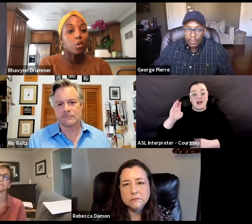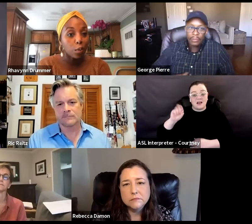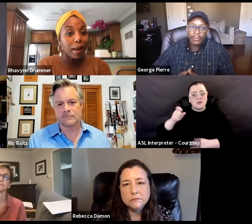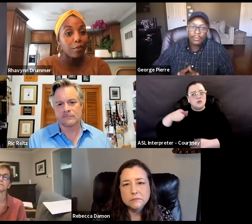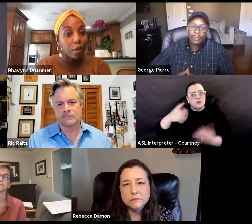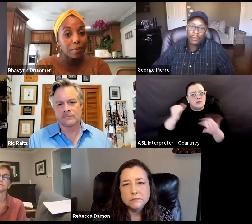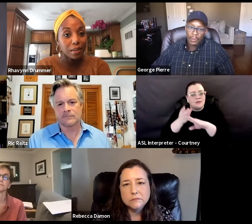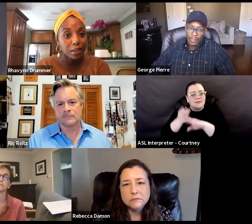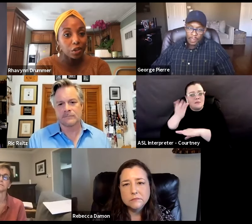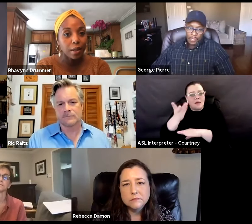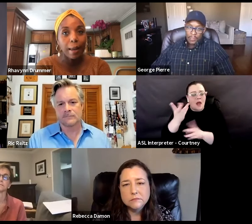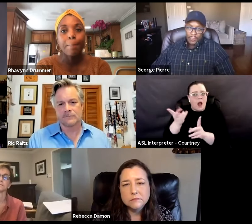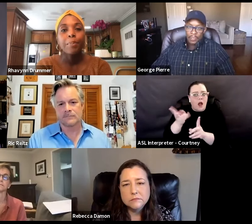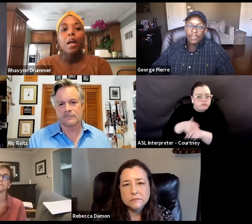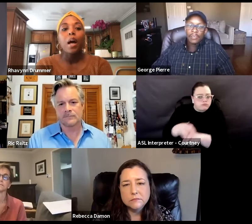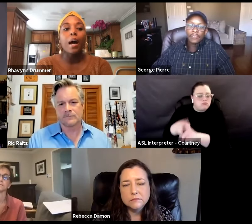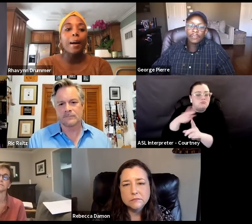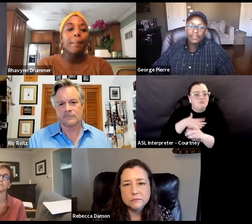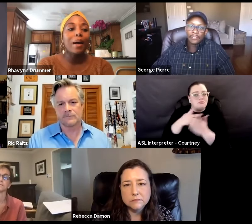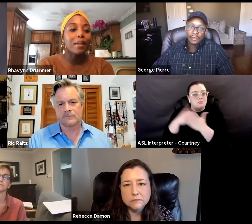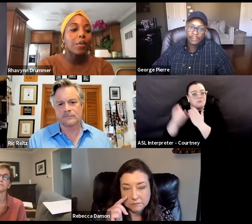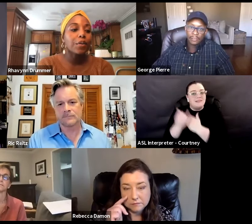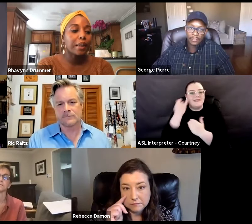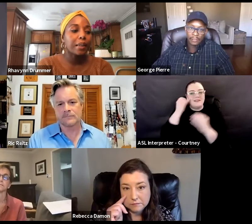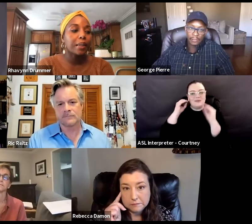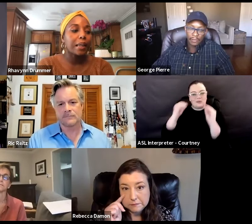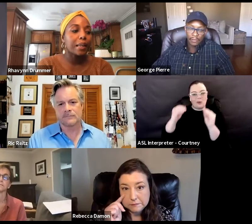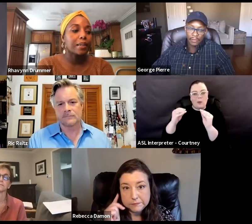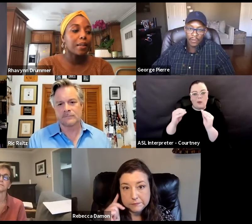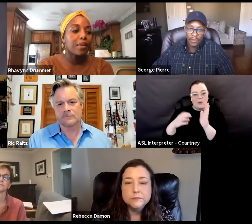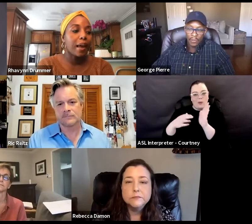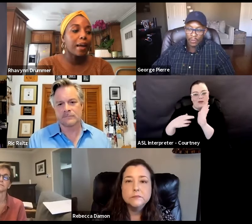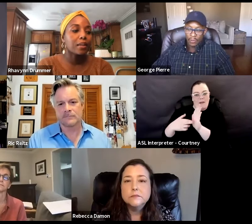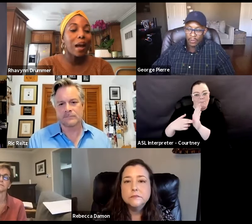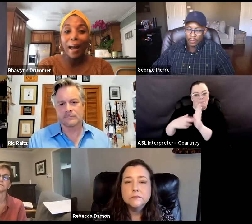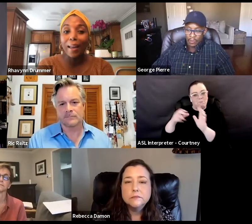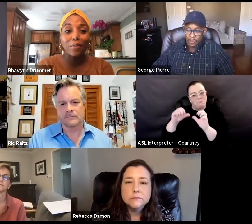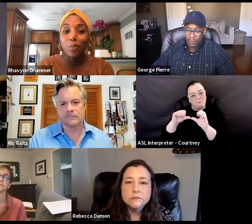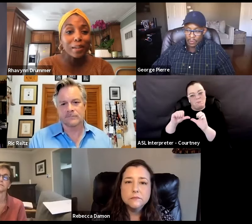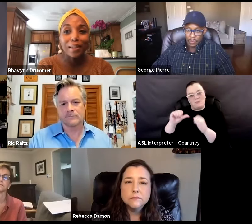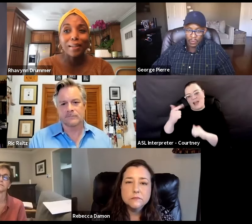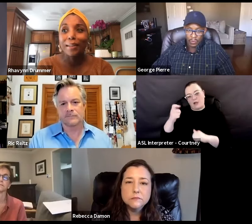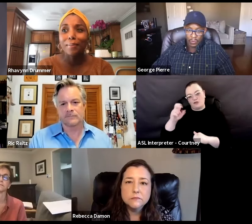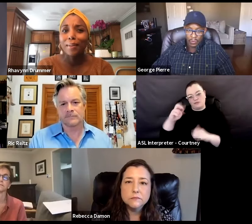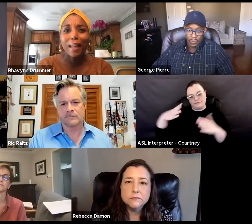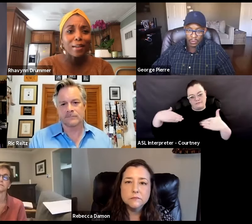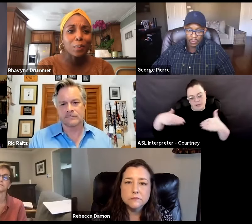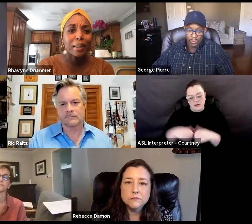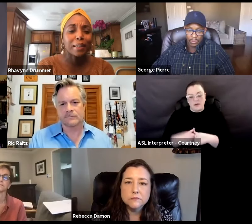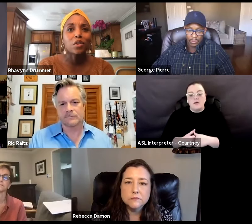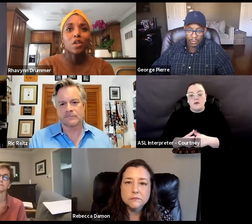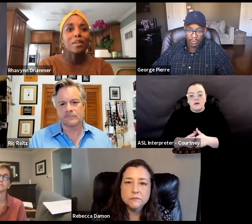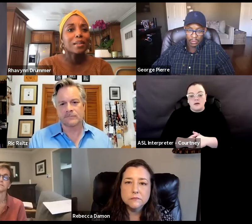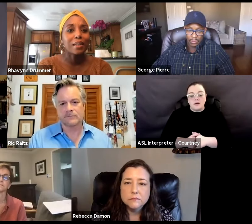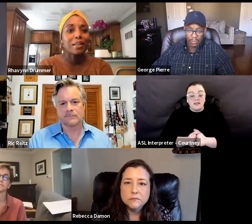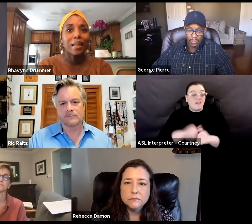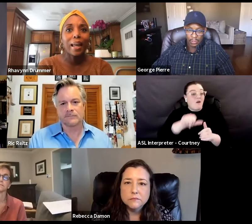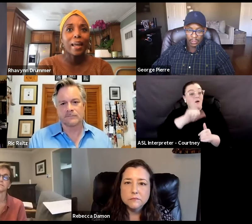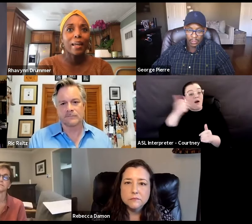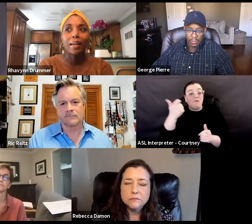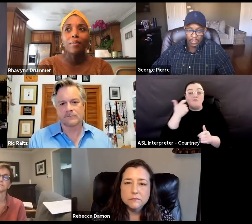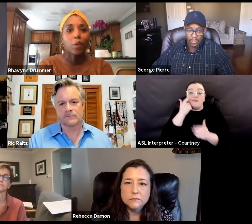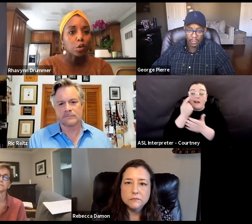you don't have representation yet. Another thing is that I recently, last week, just